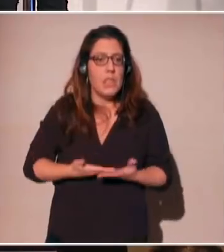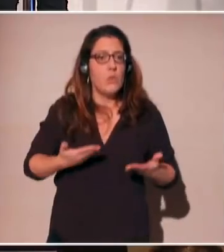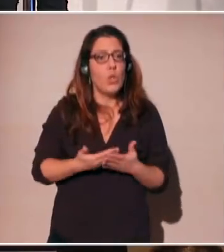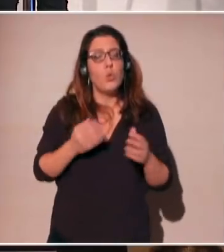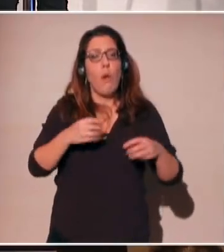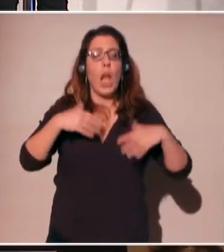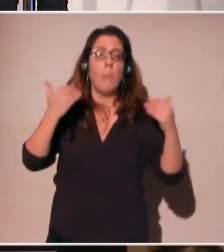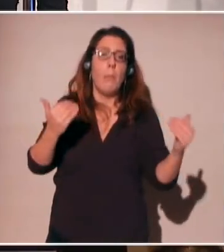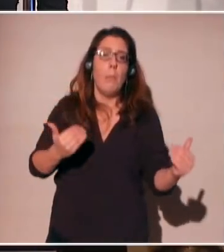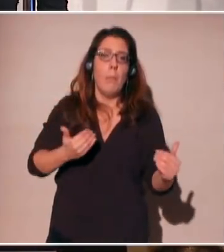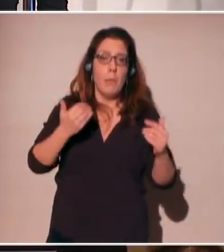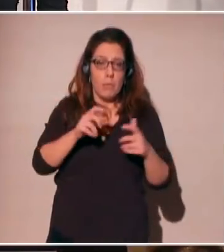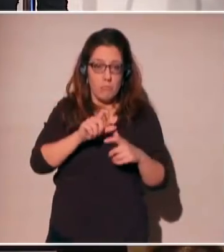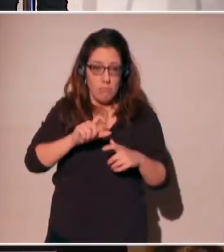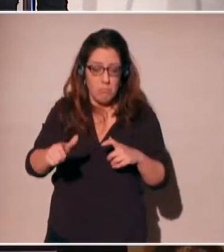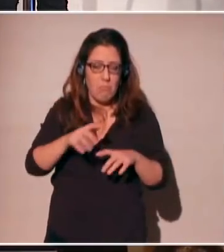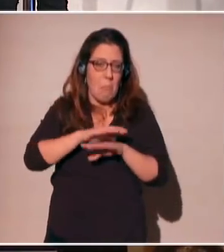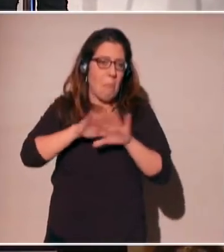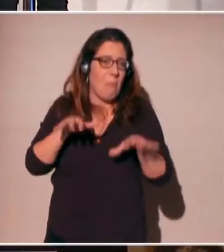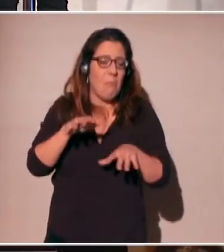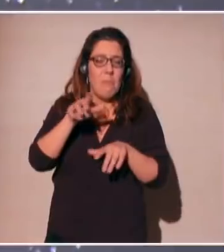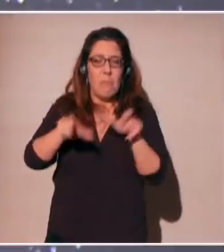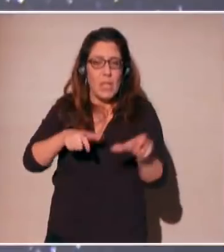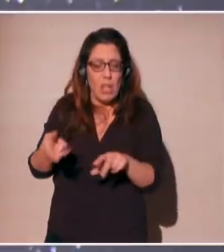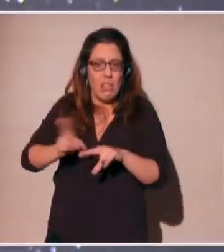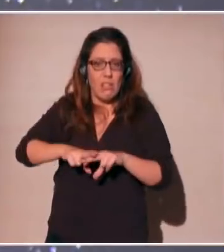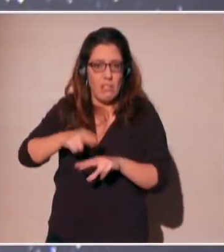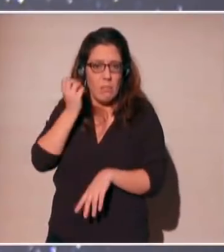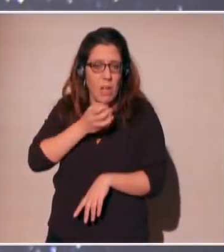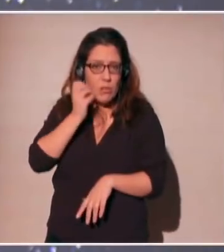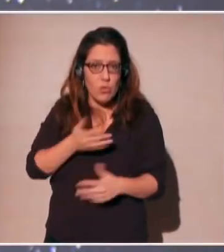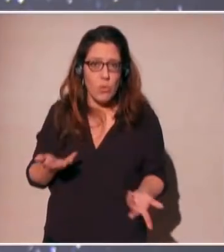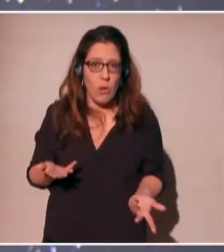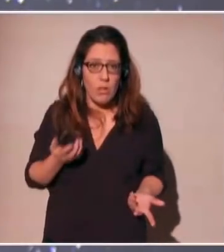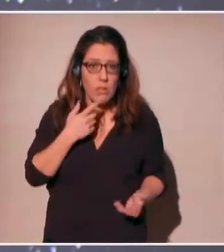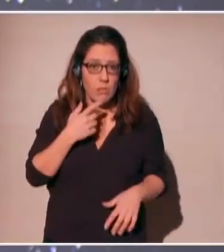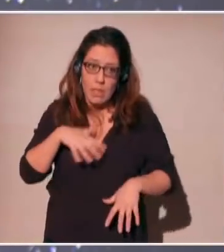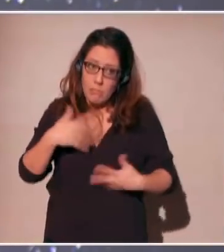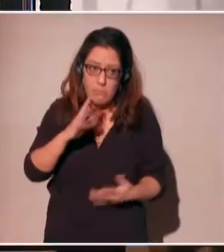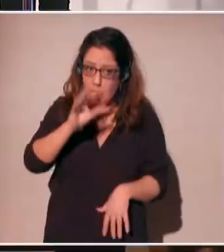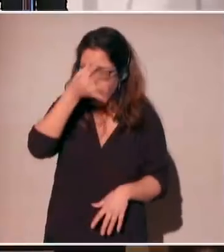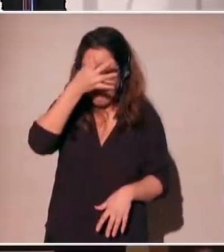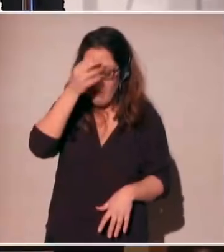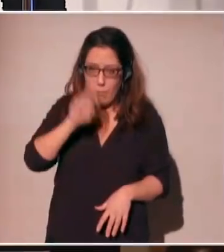every country, and in this country that is a leader in this field, let alone. So, thank you.